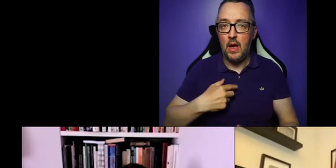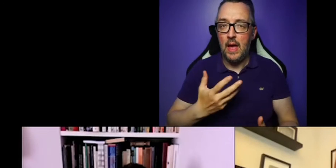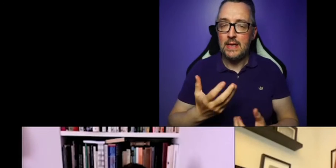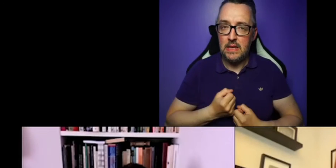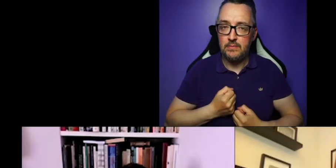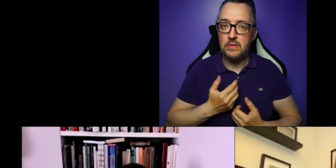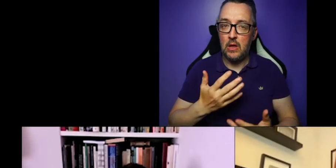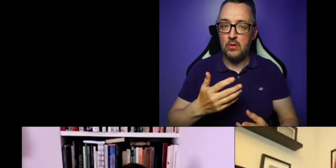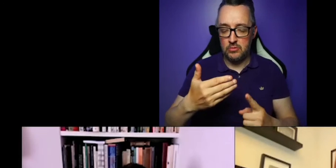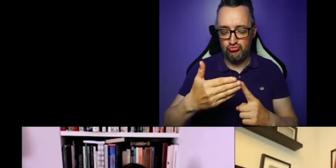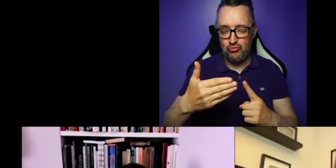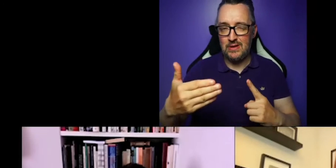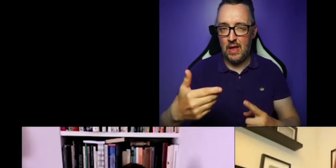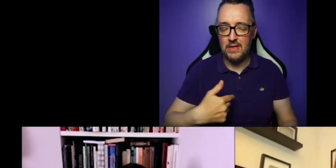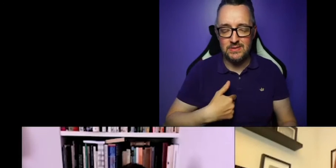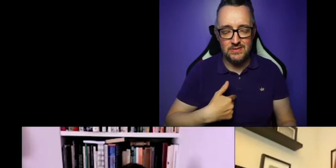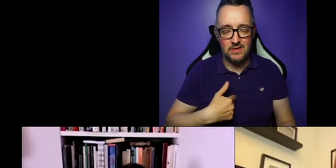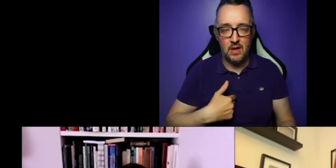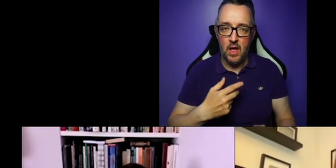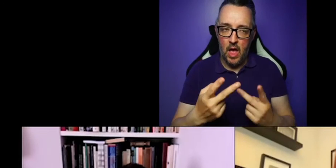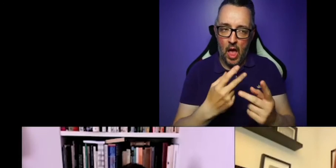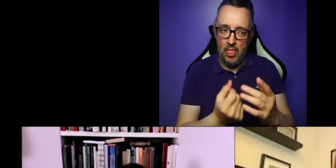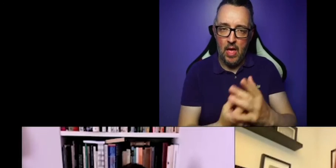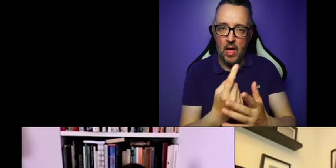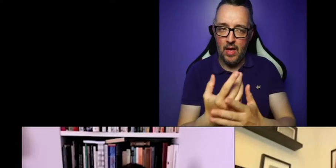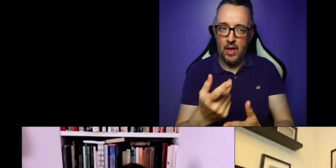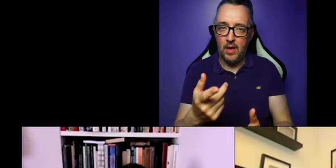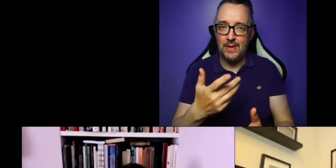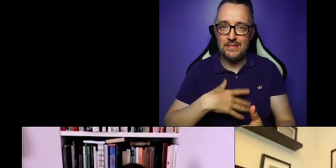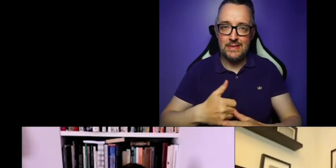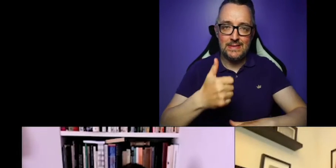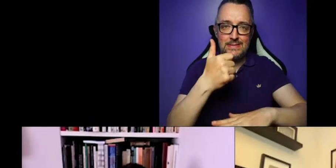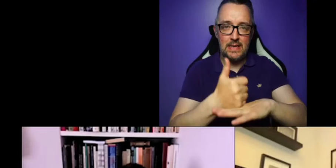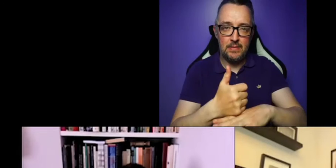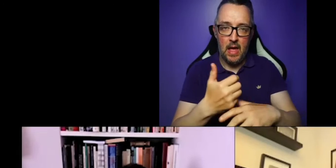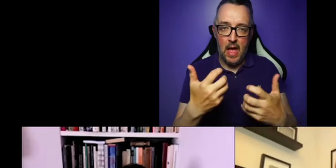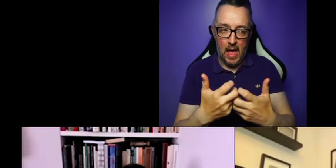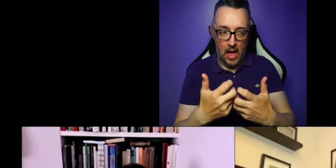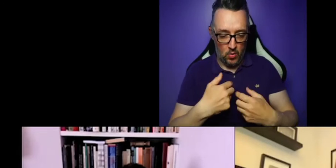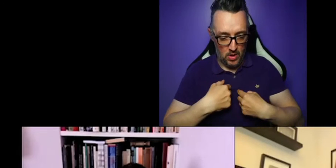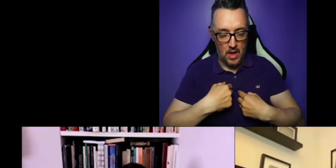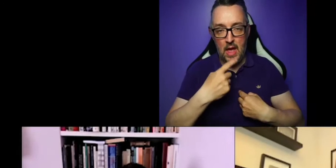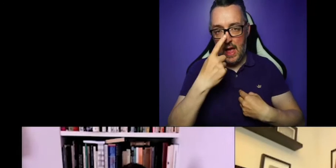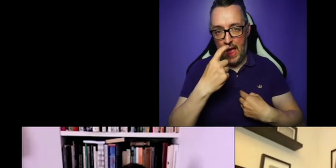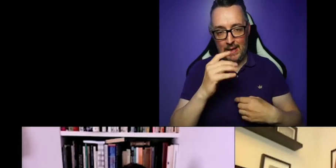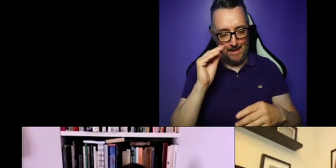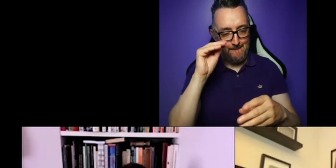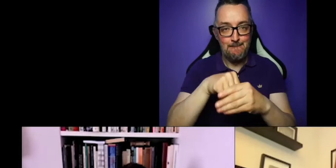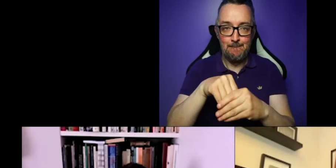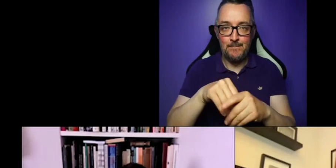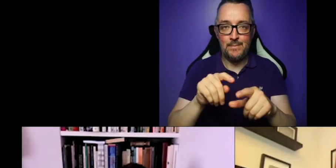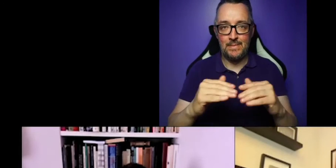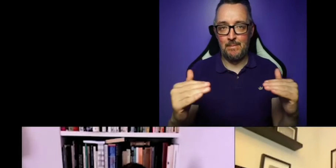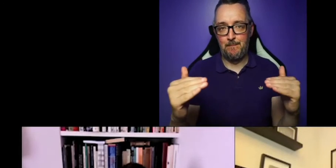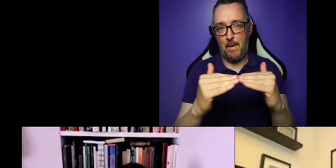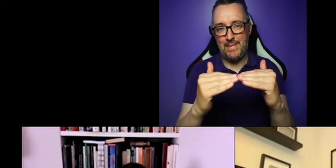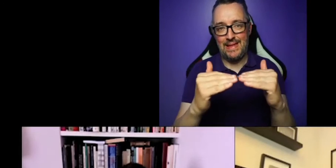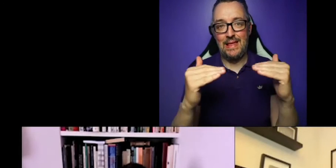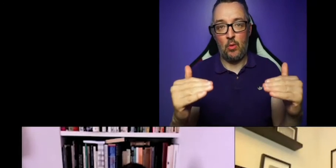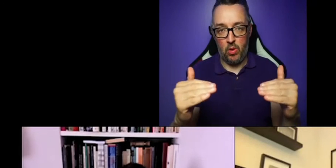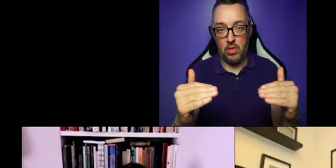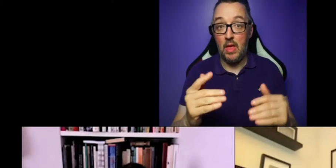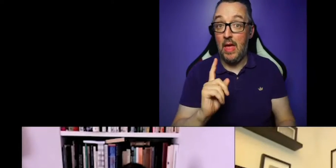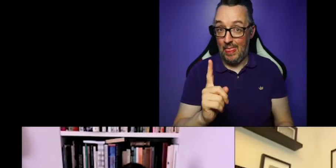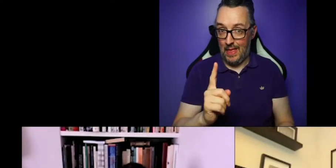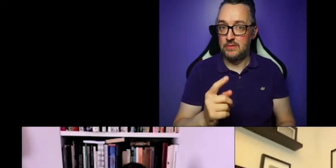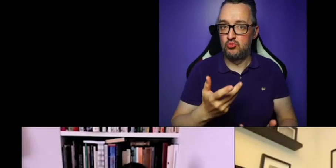to be able to recognize more easily now other things that need to be in place for you to be able to take part in an equal way. And that's what